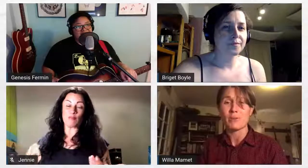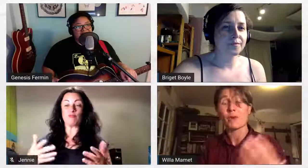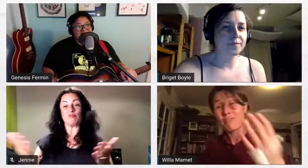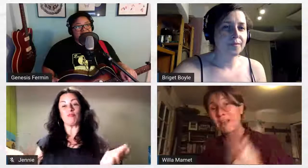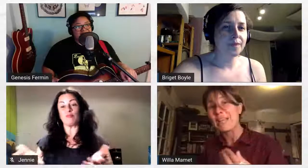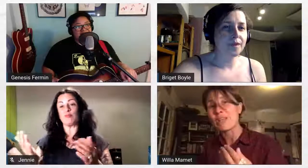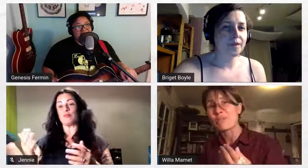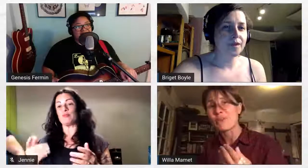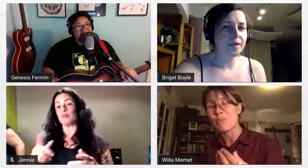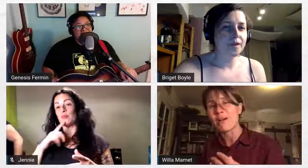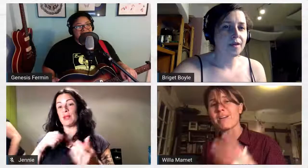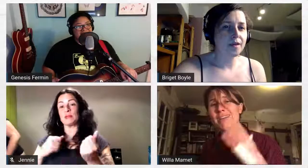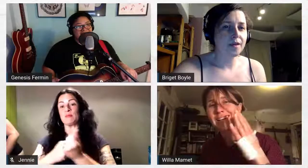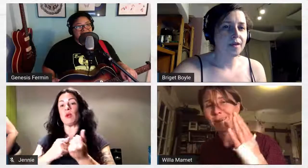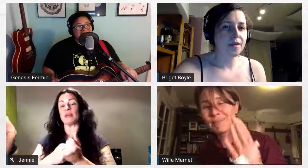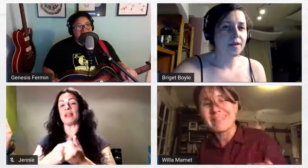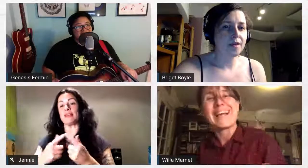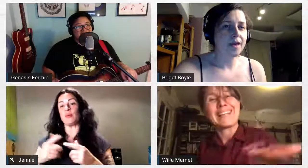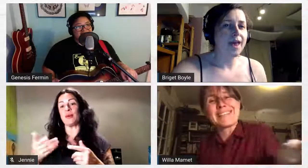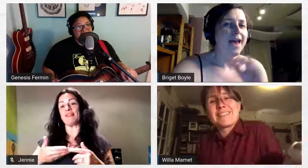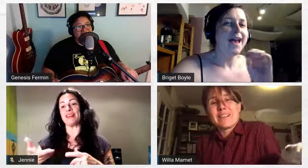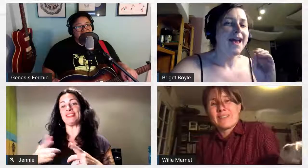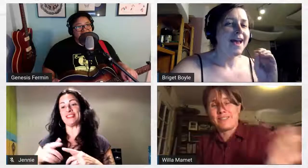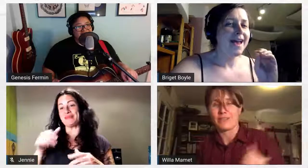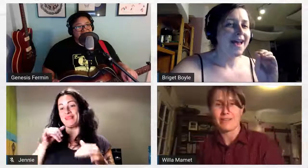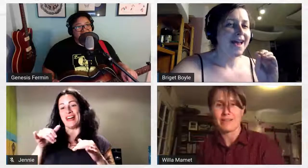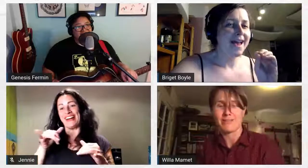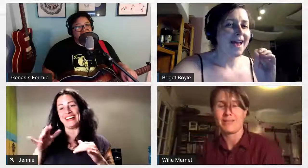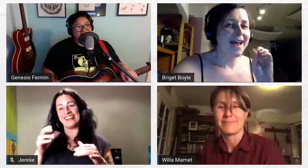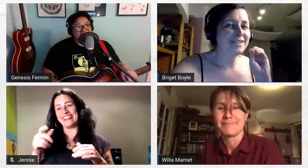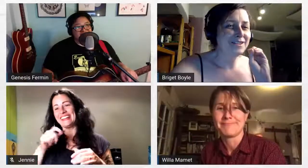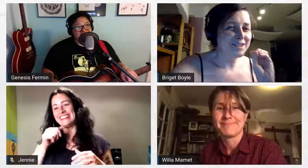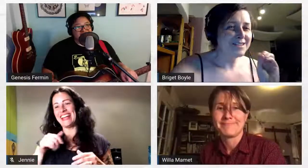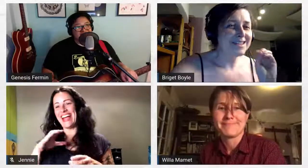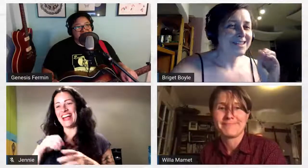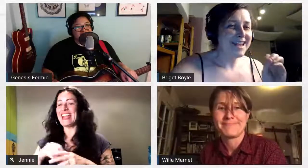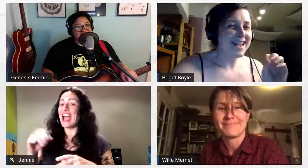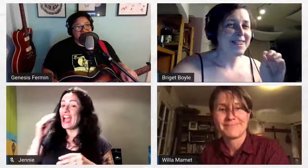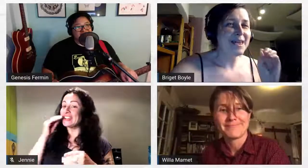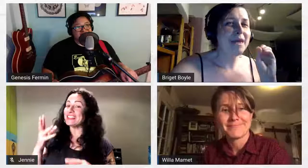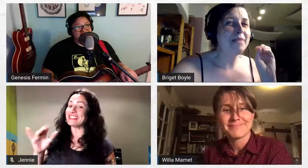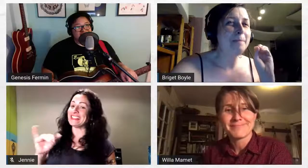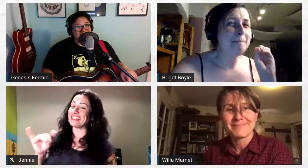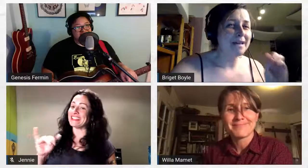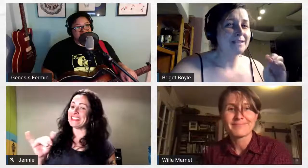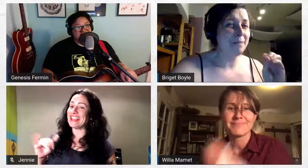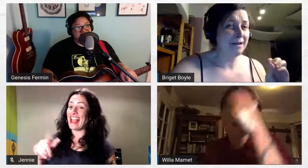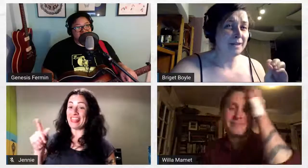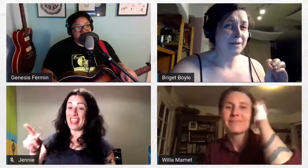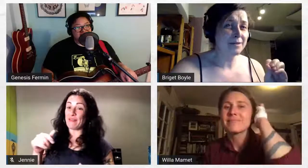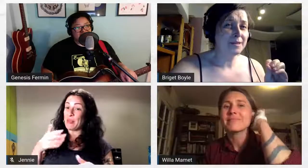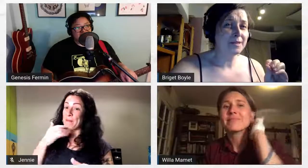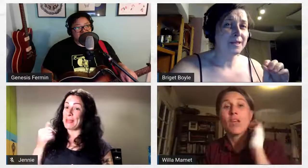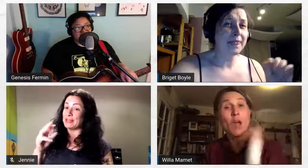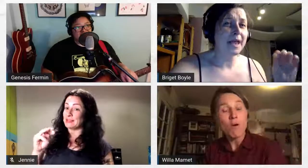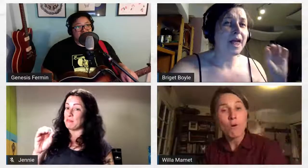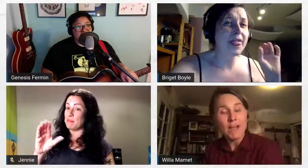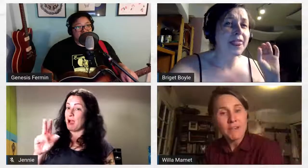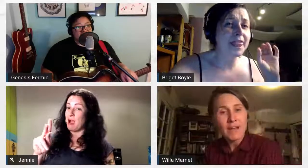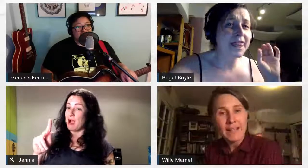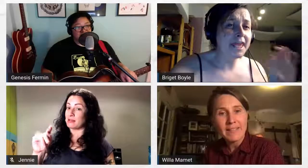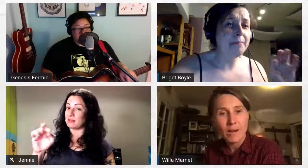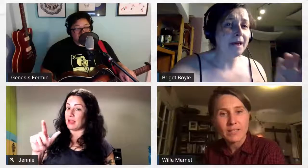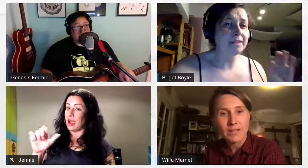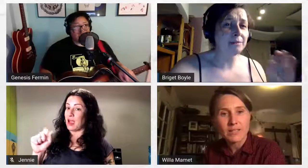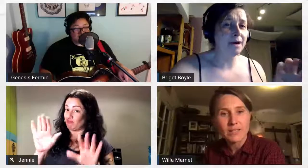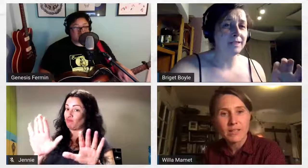very welcome. We're inviting you to a bar, but not necessarily to drink alcohol. And just to say, they make the best mocktails. Oh, I've